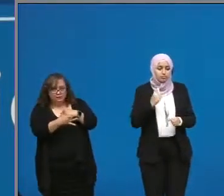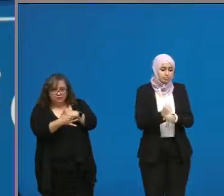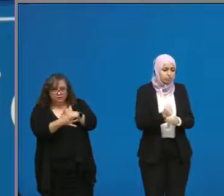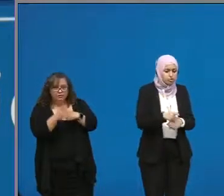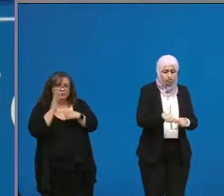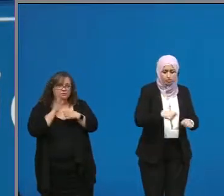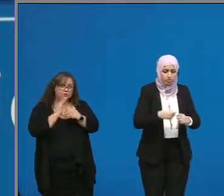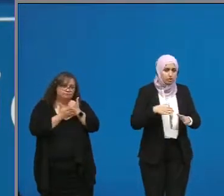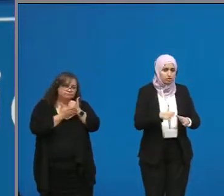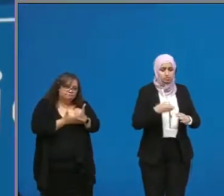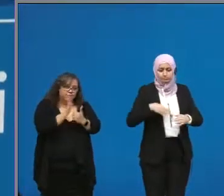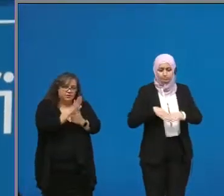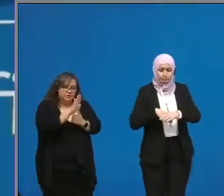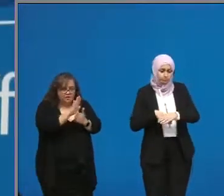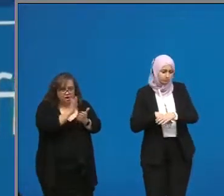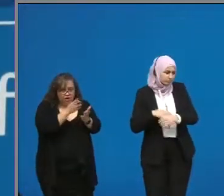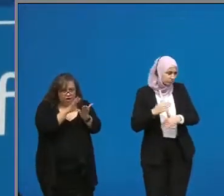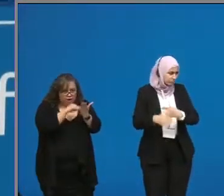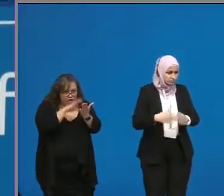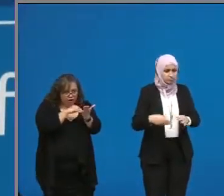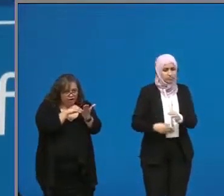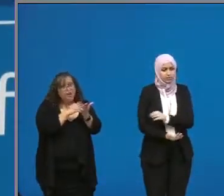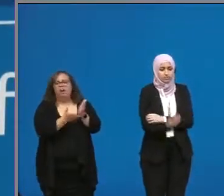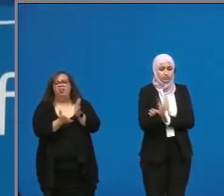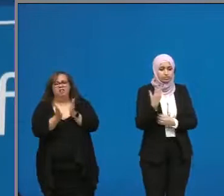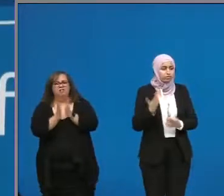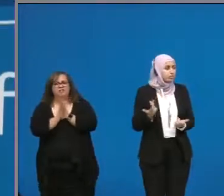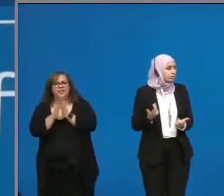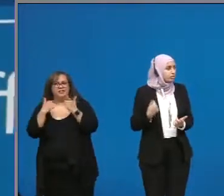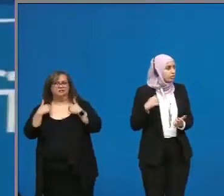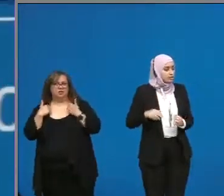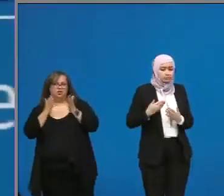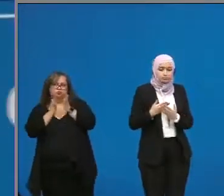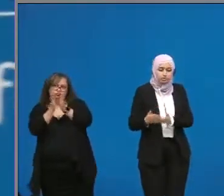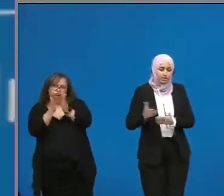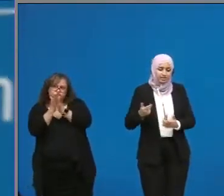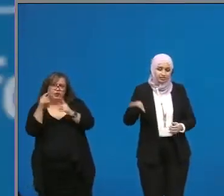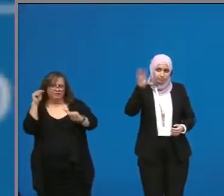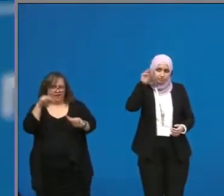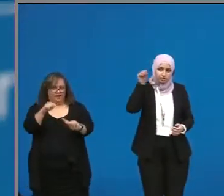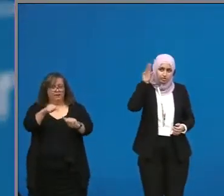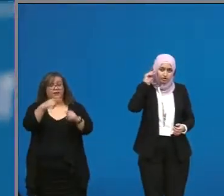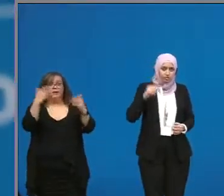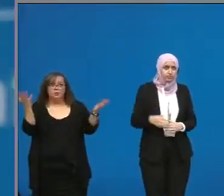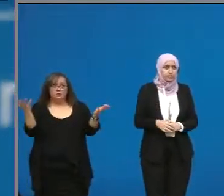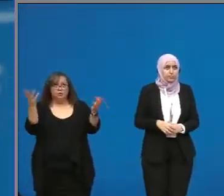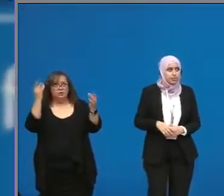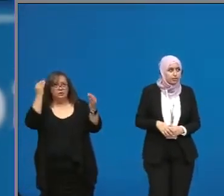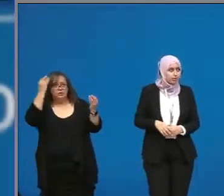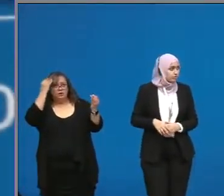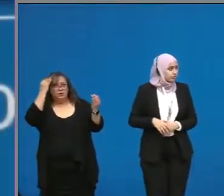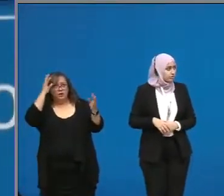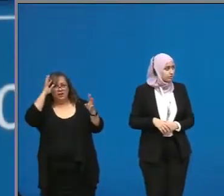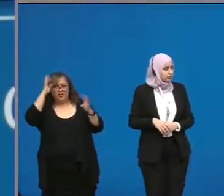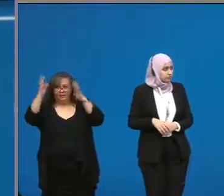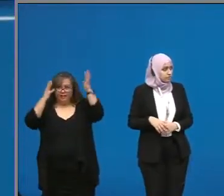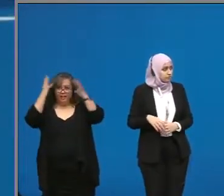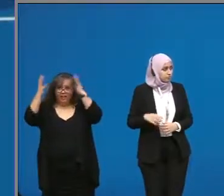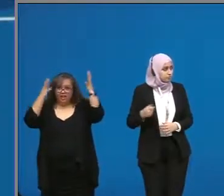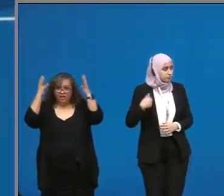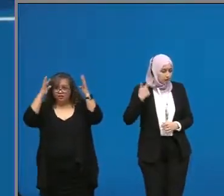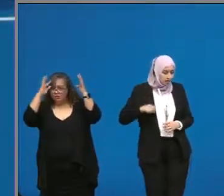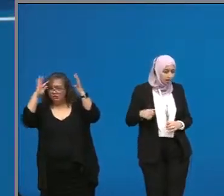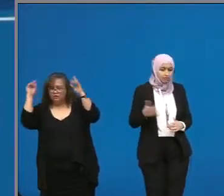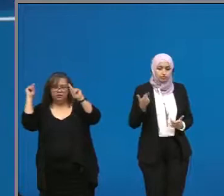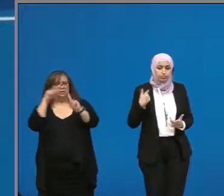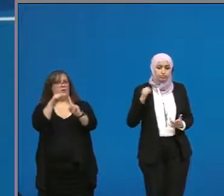that's what I was asked to talk about. And what happens is when you think about something like innovation, you tend to think about technology. What